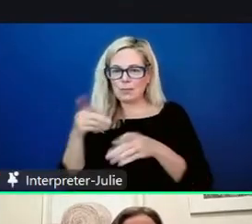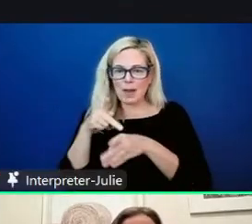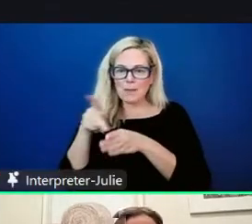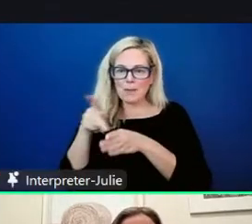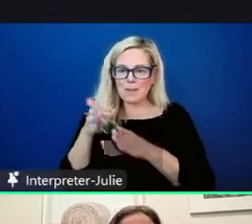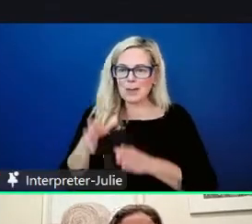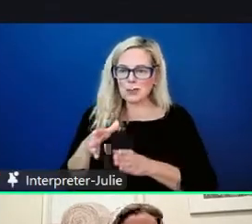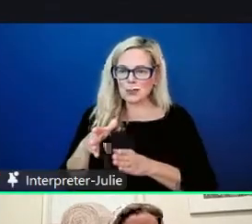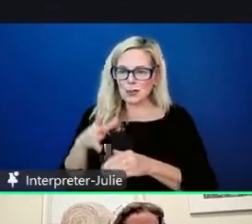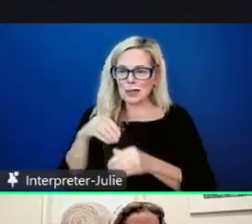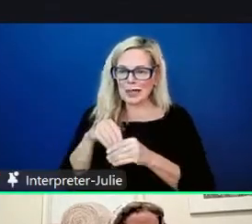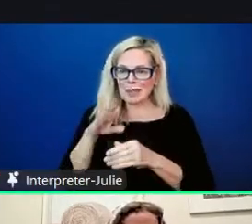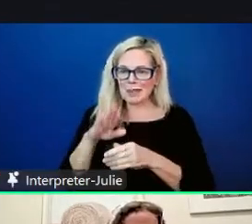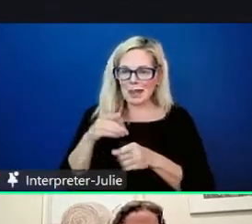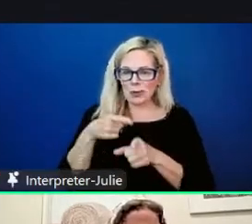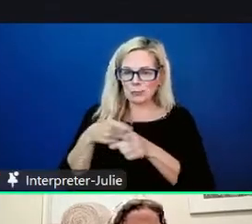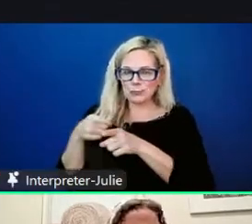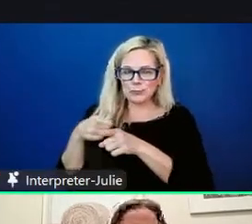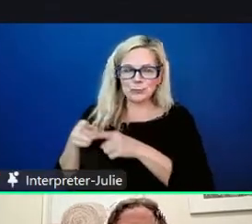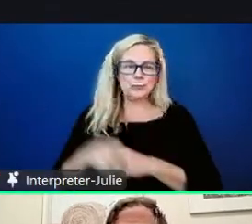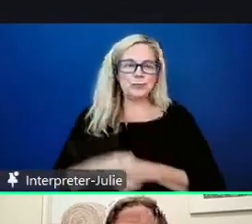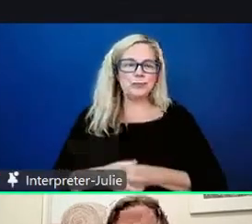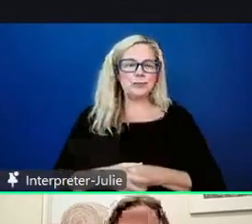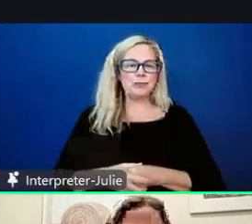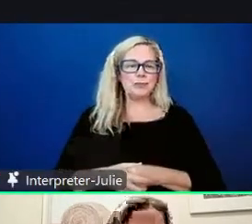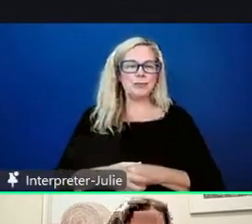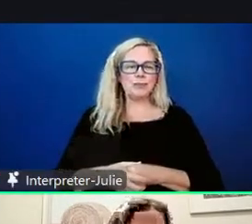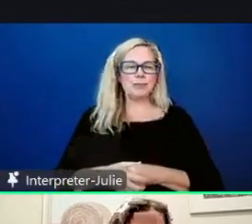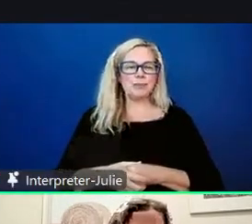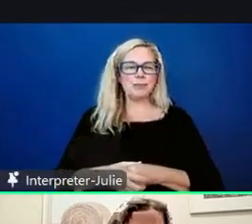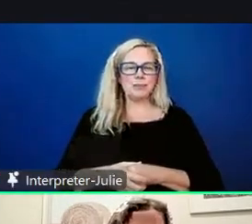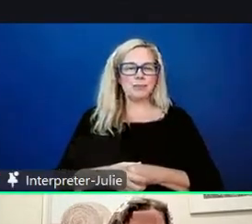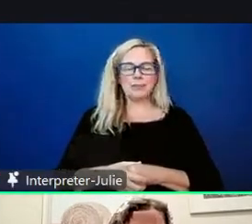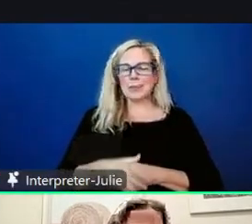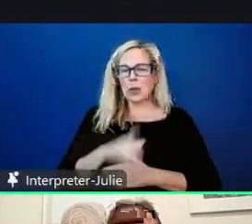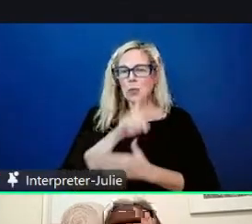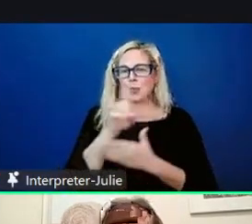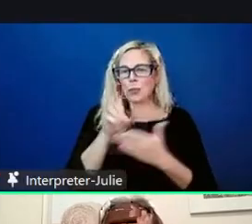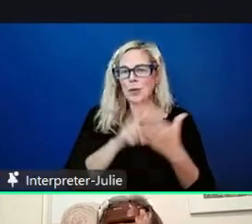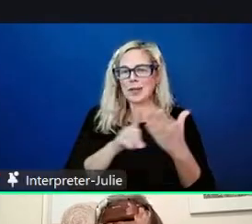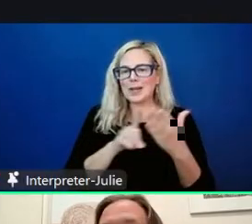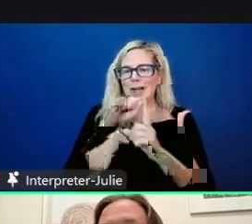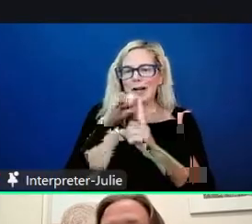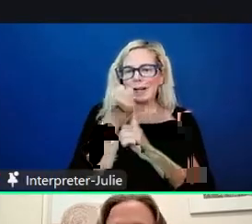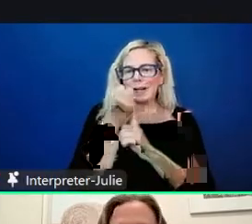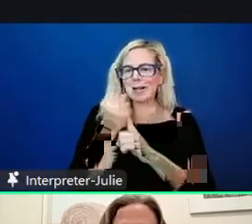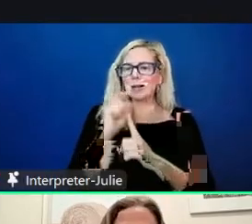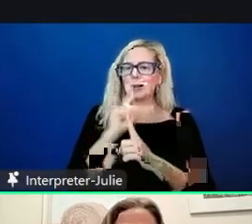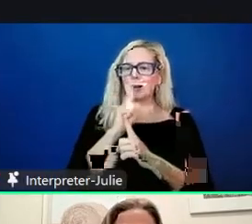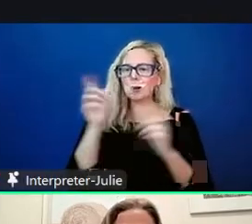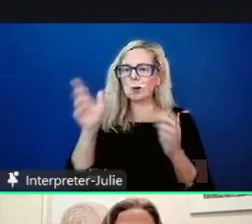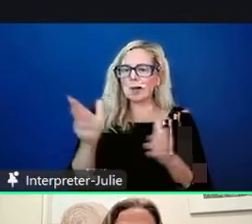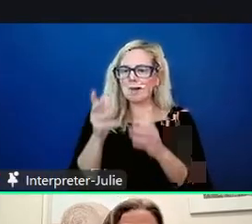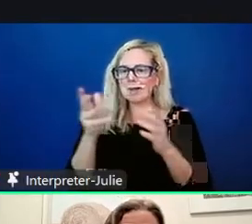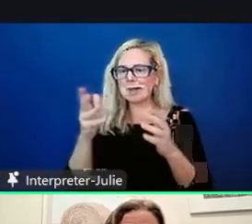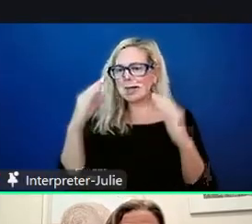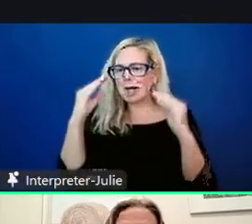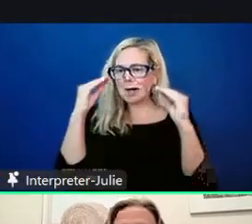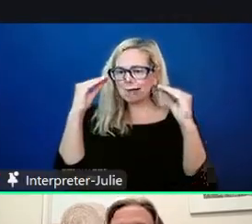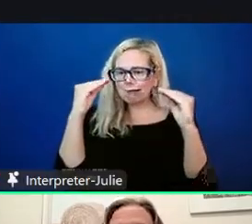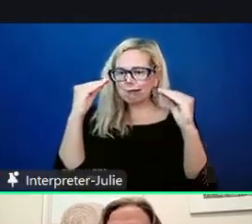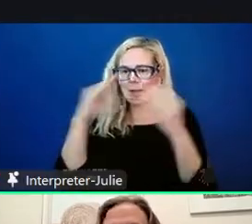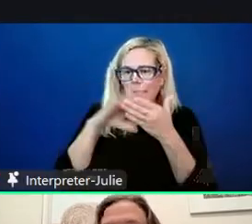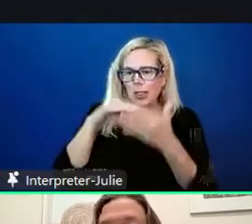The new case was designed to facilitate awareness of EDS, POTS, and MCAS in a manner that supported students'